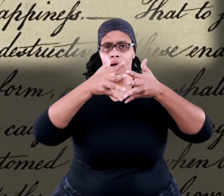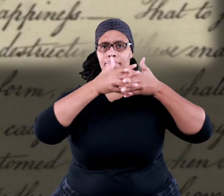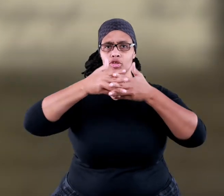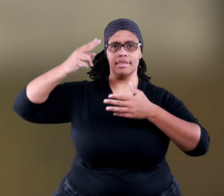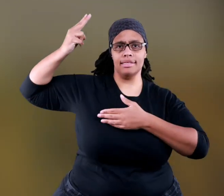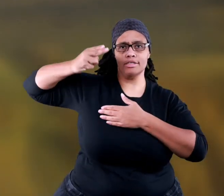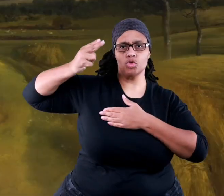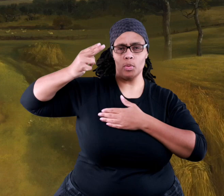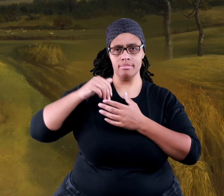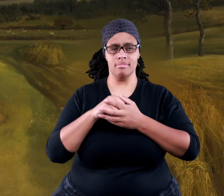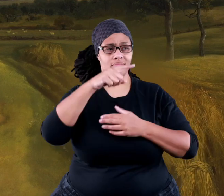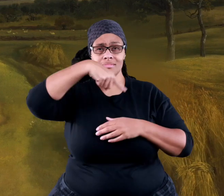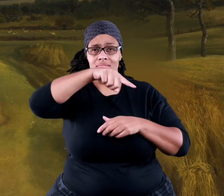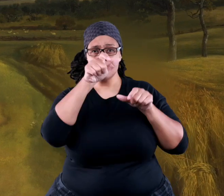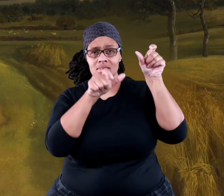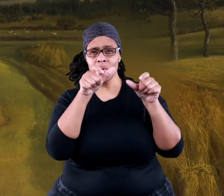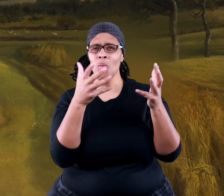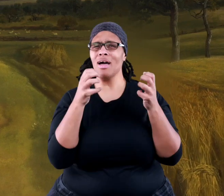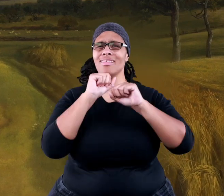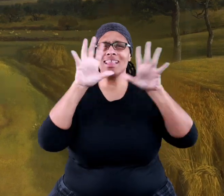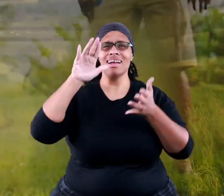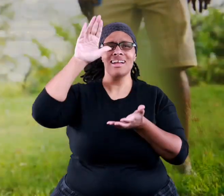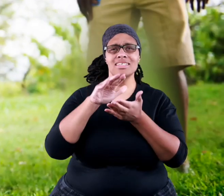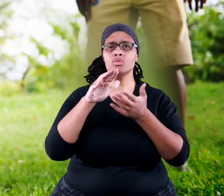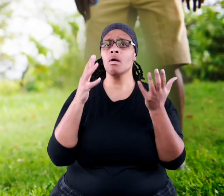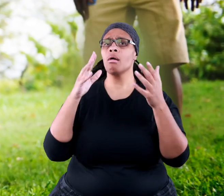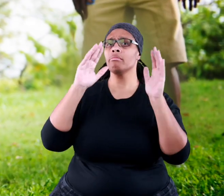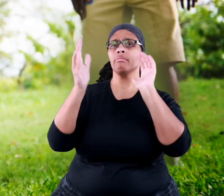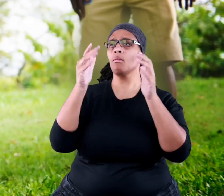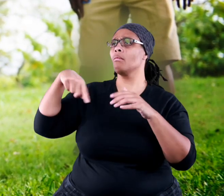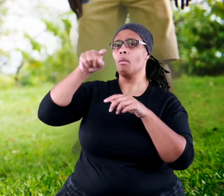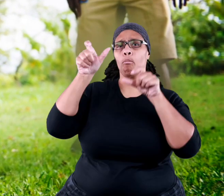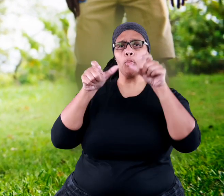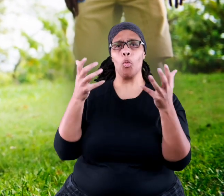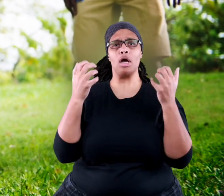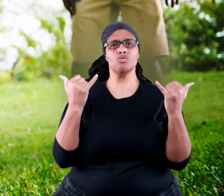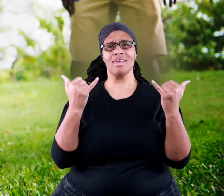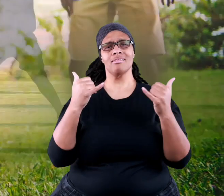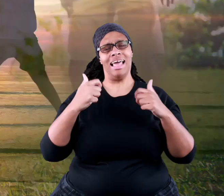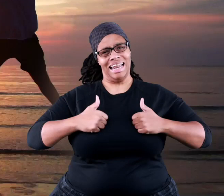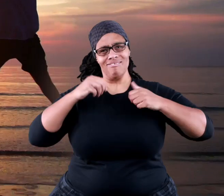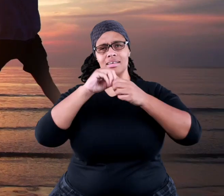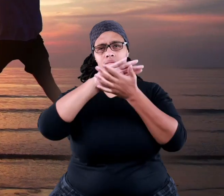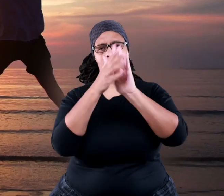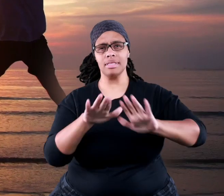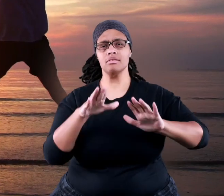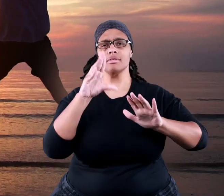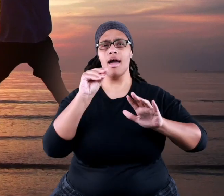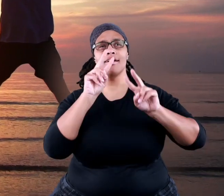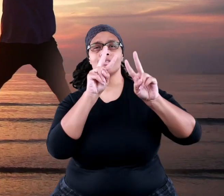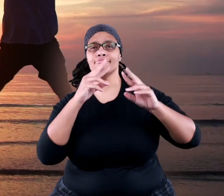American history. These people wanted nothing less that people want today, to live in peace